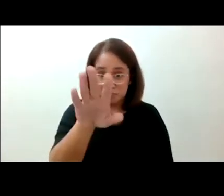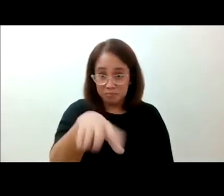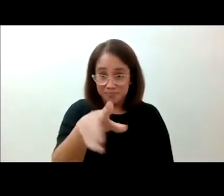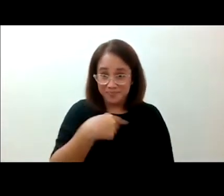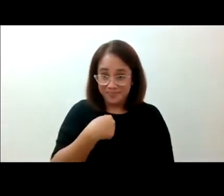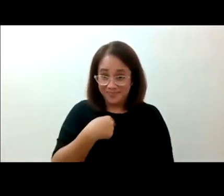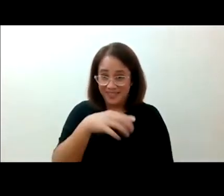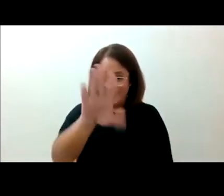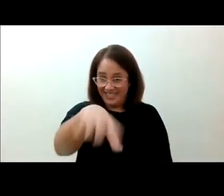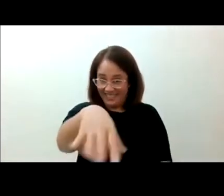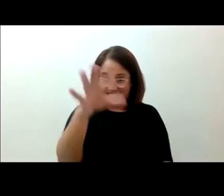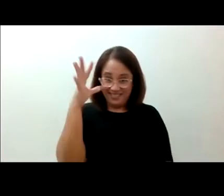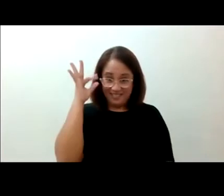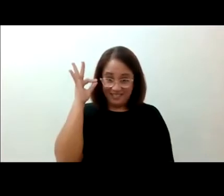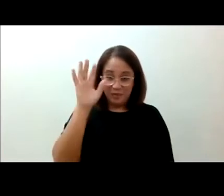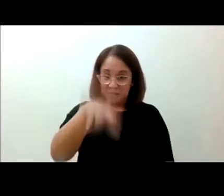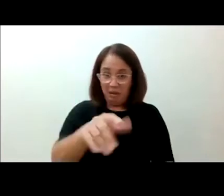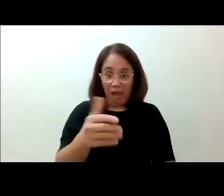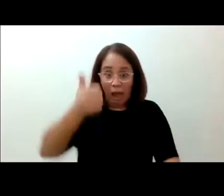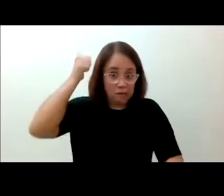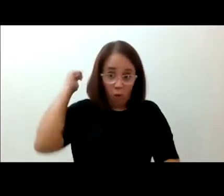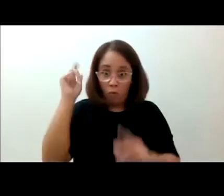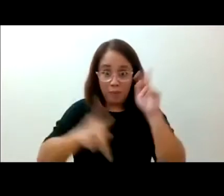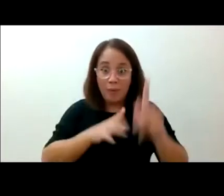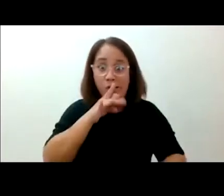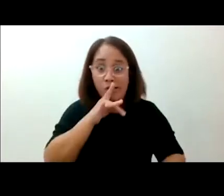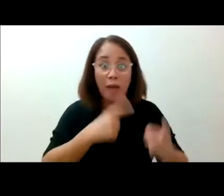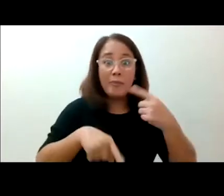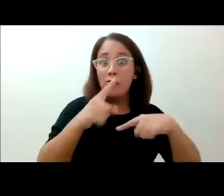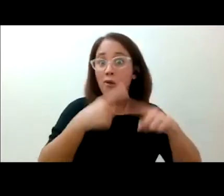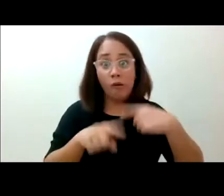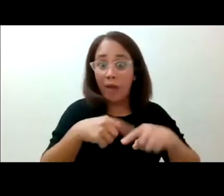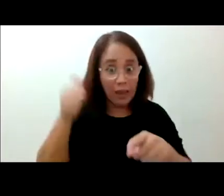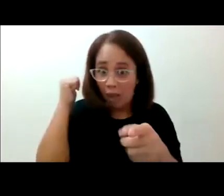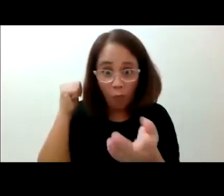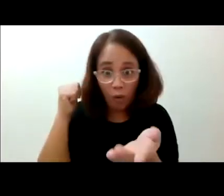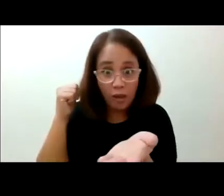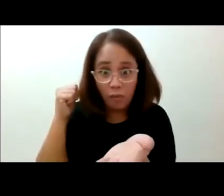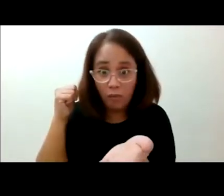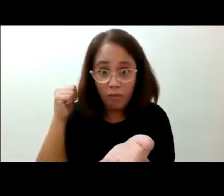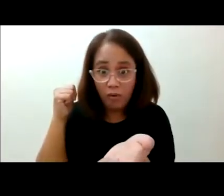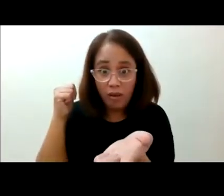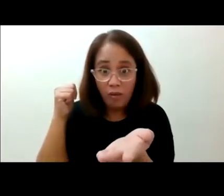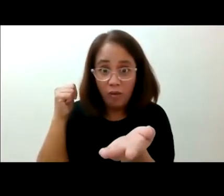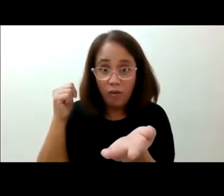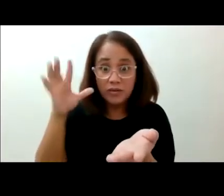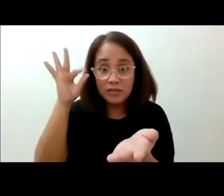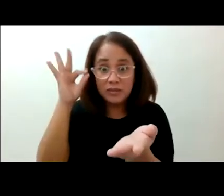don't want people to speak and sign at the same time?